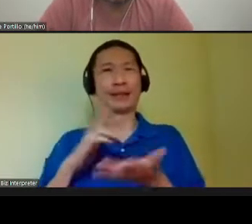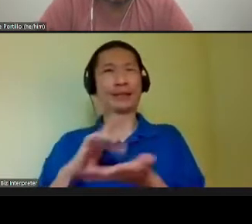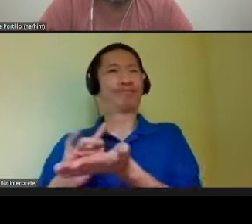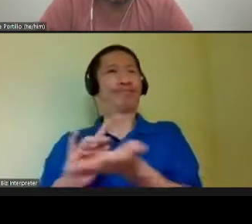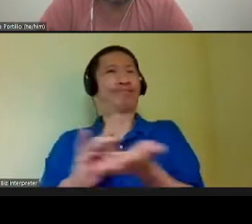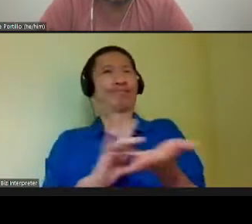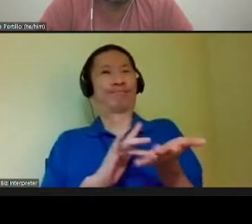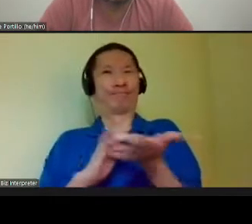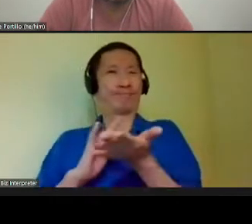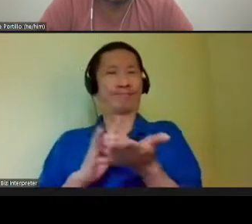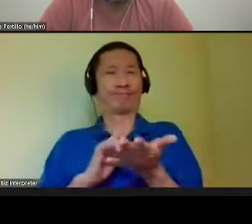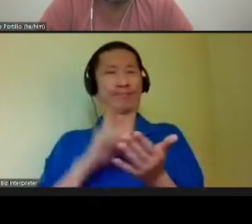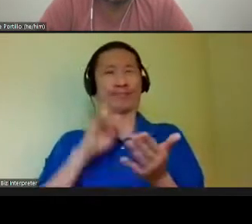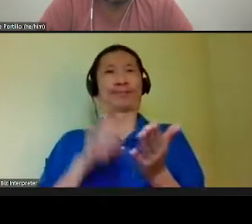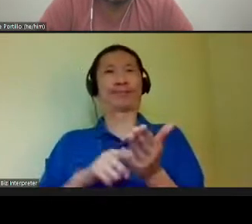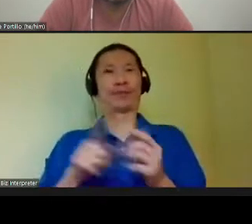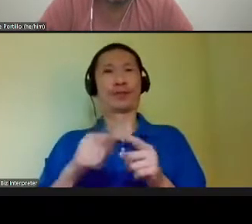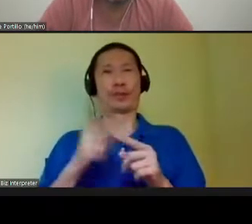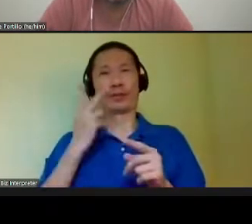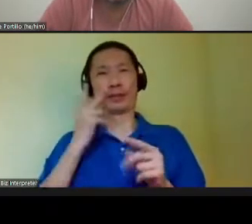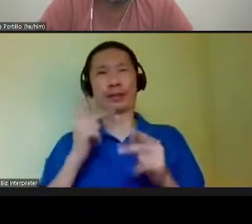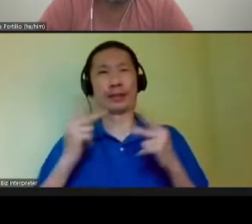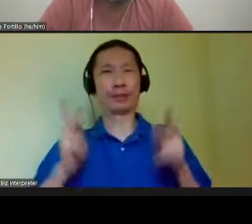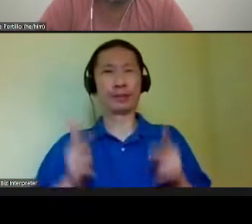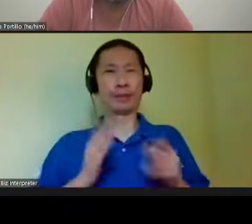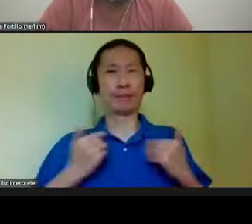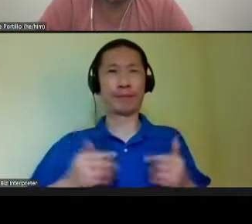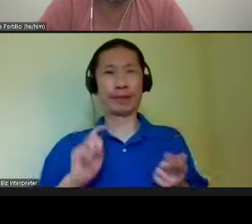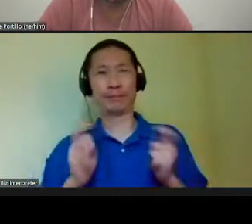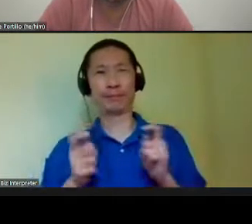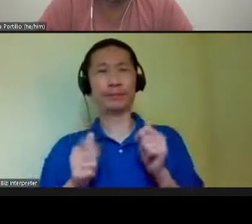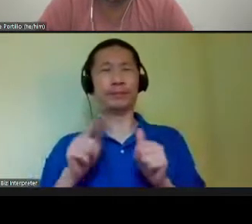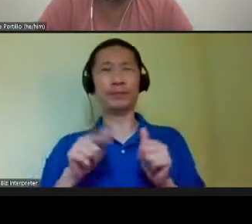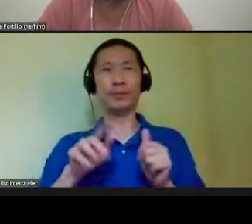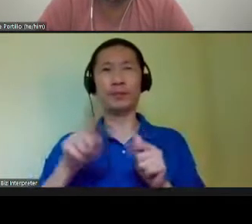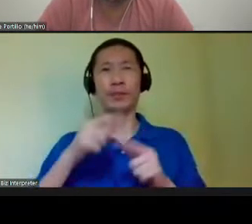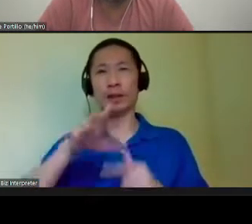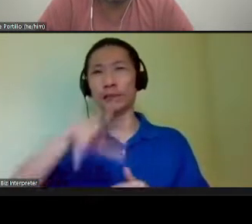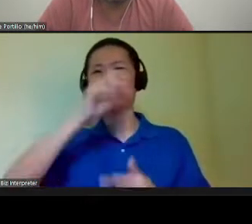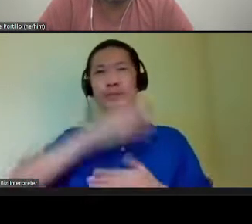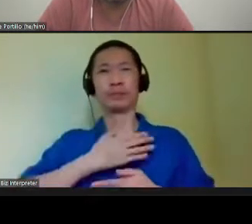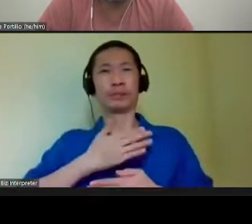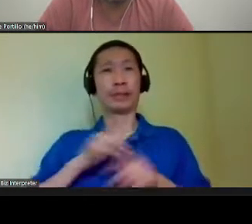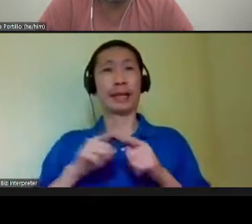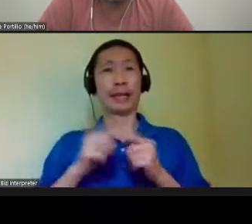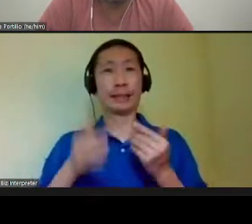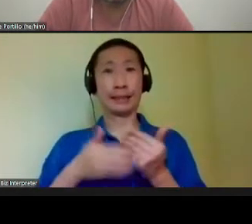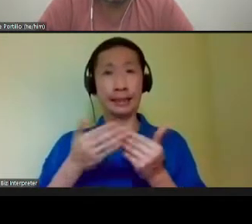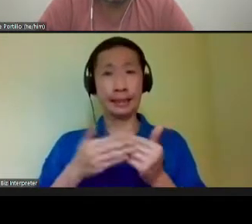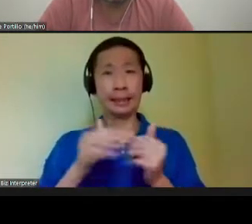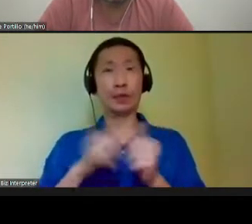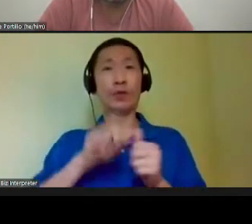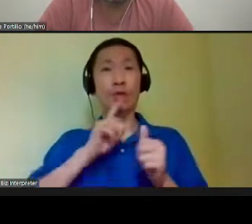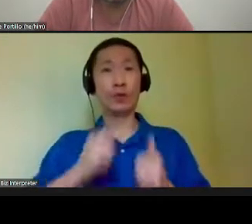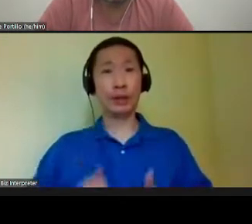get the shift in a person's body or their like intake of breath as easily as you do in a real